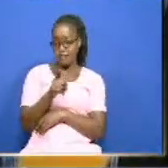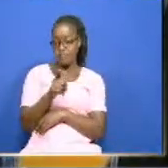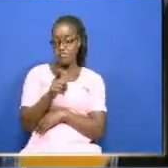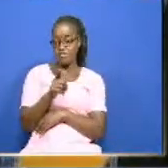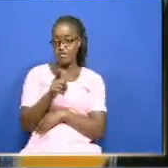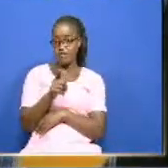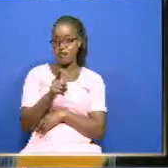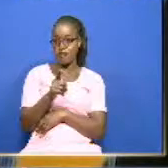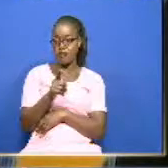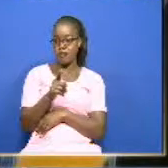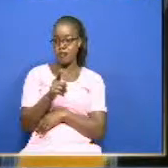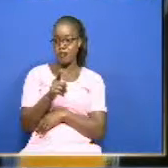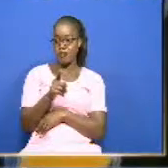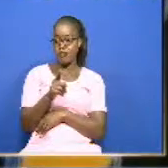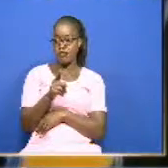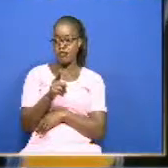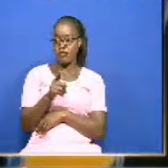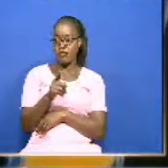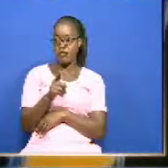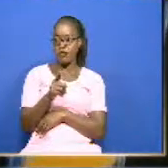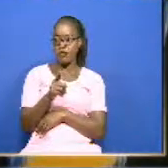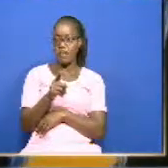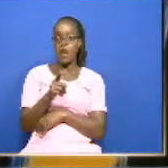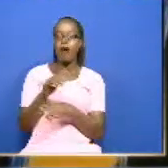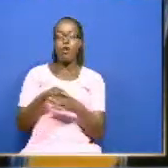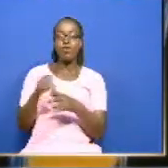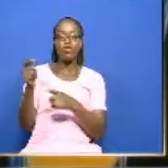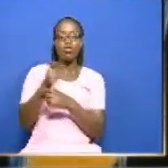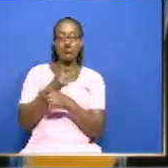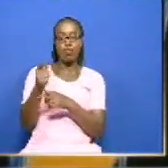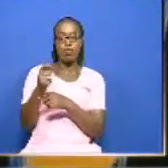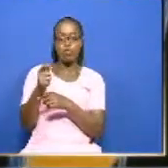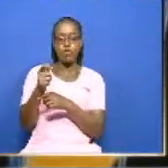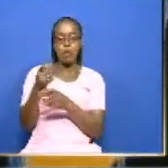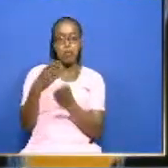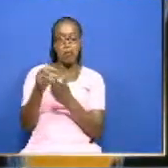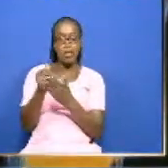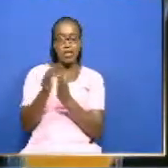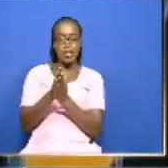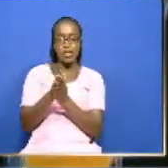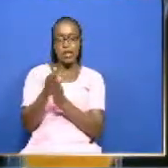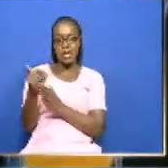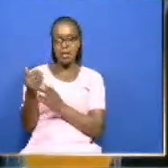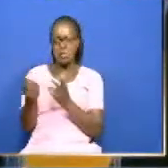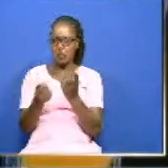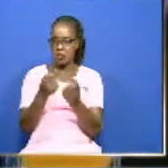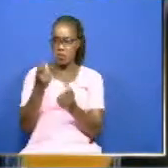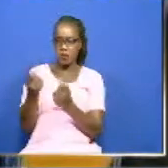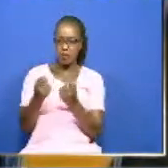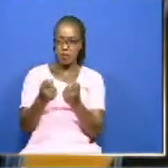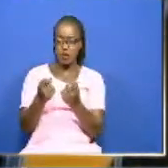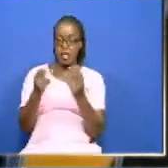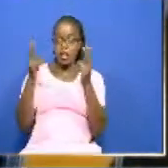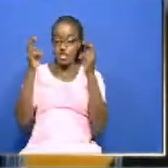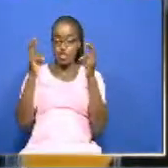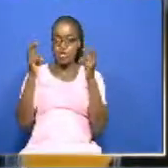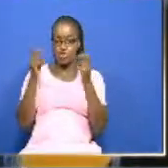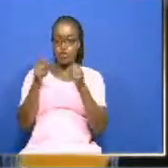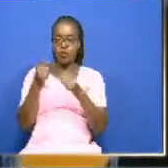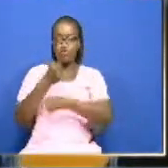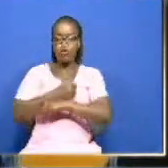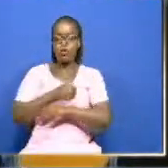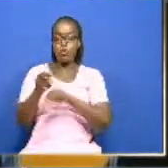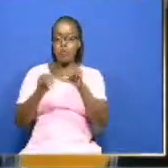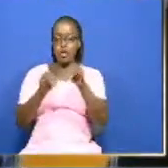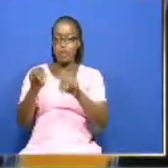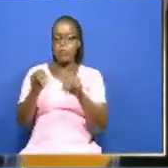as far as tuition is concerned and all the other small issues of running the schools.